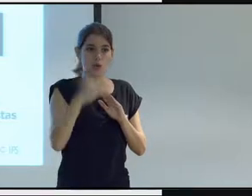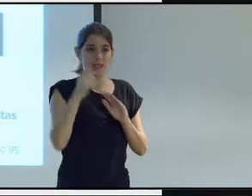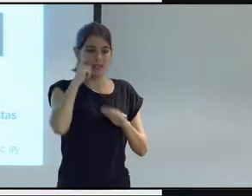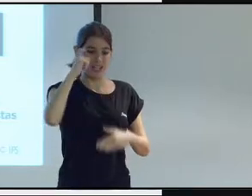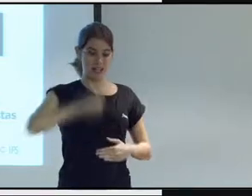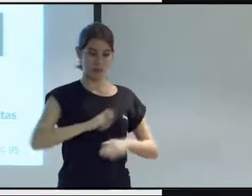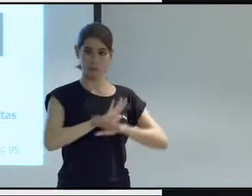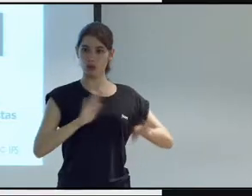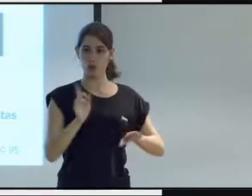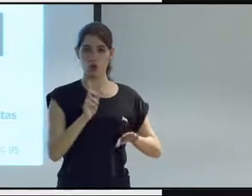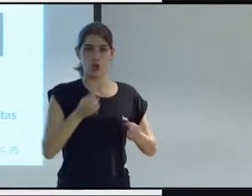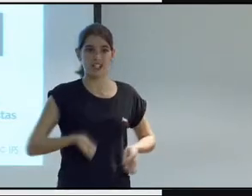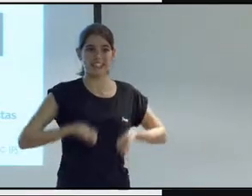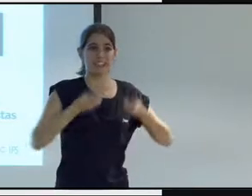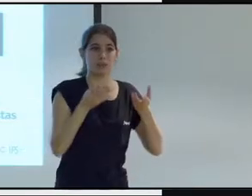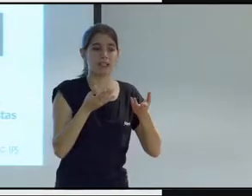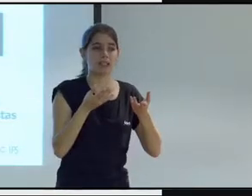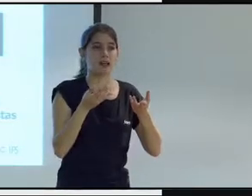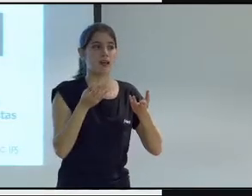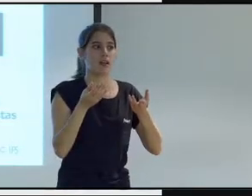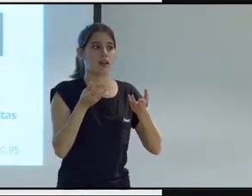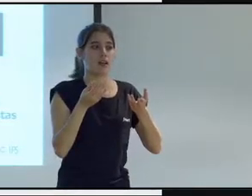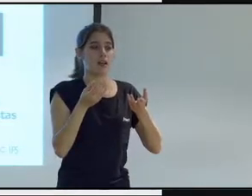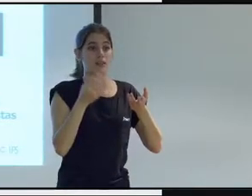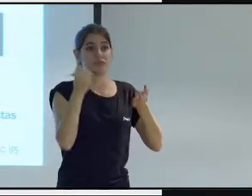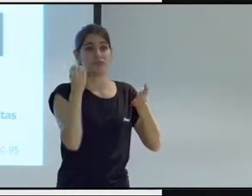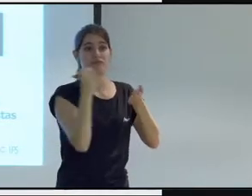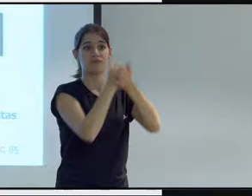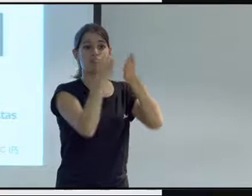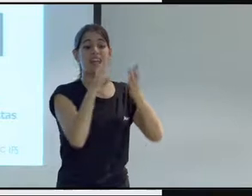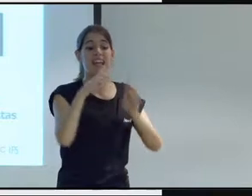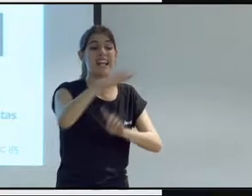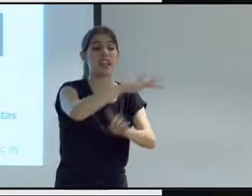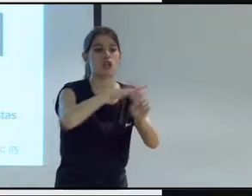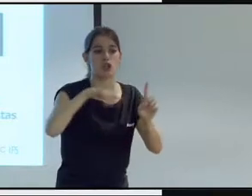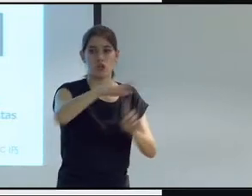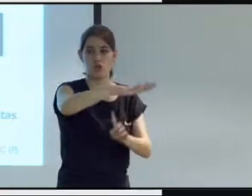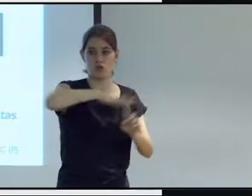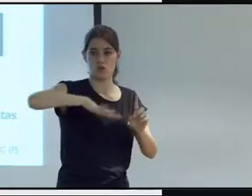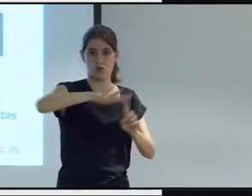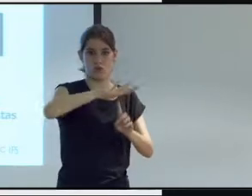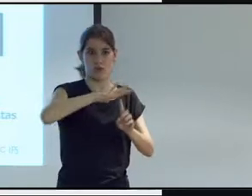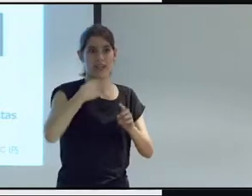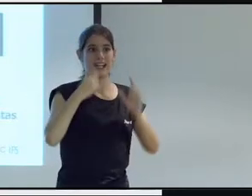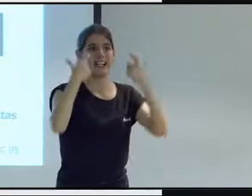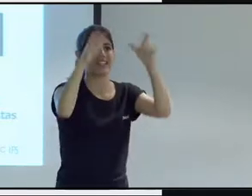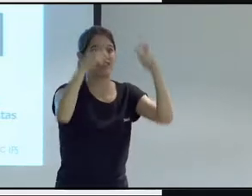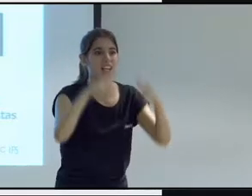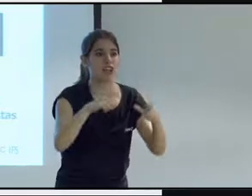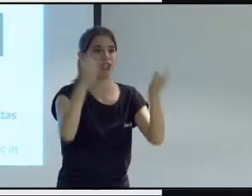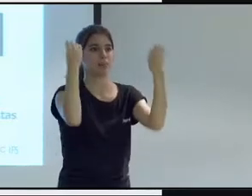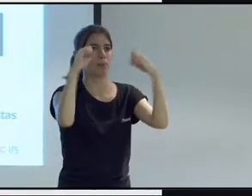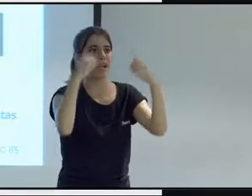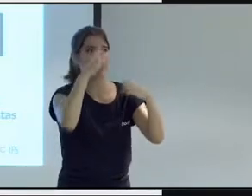is an attribute that is expressed materially and symbolically. We can also